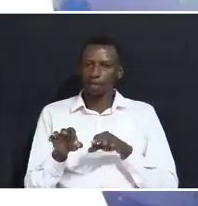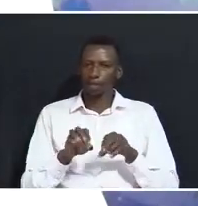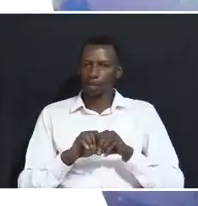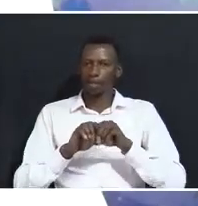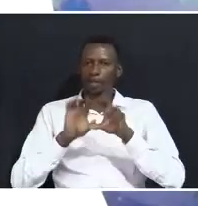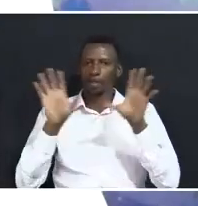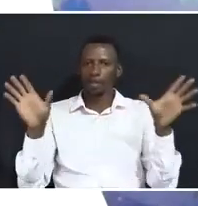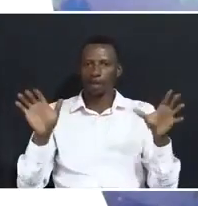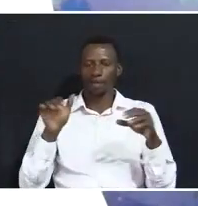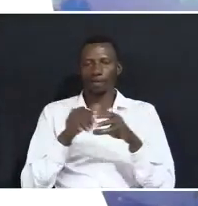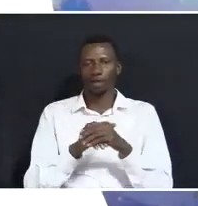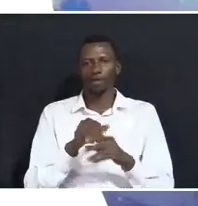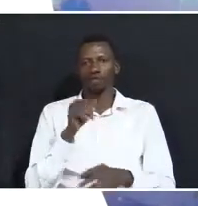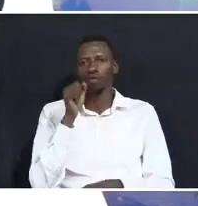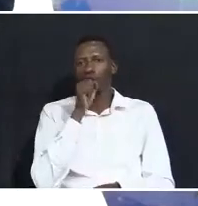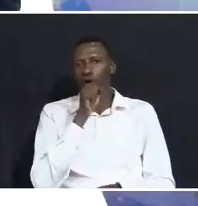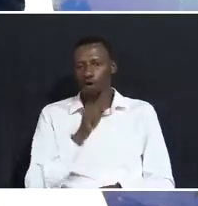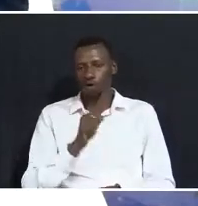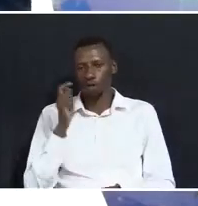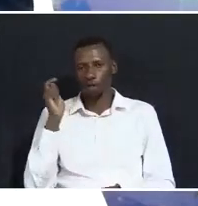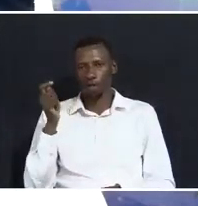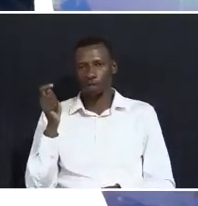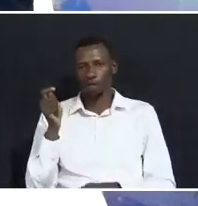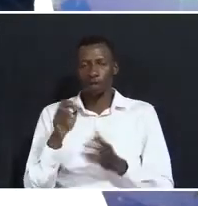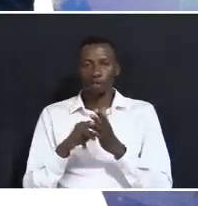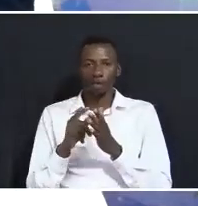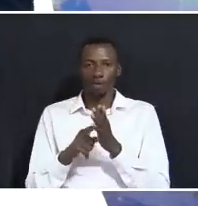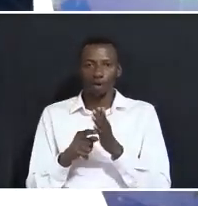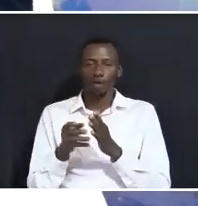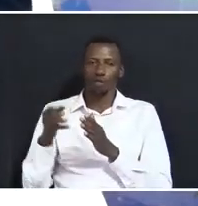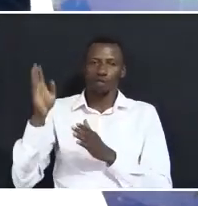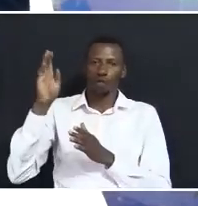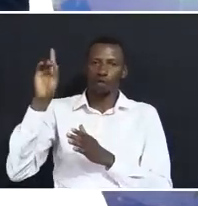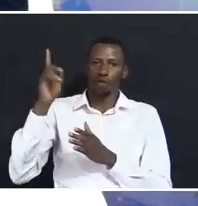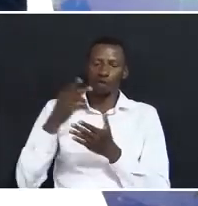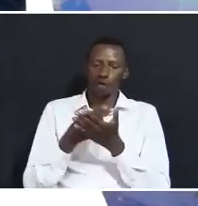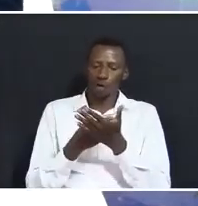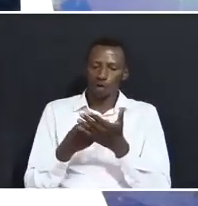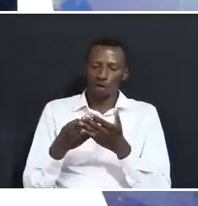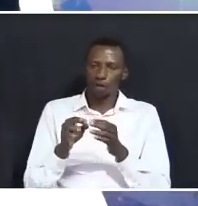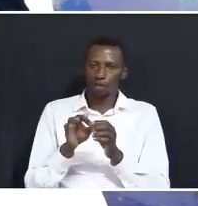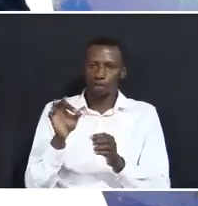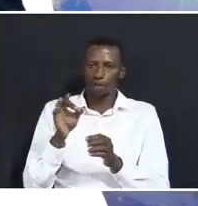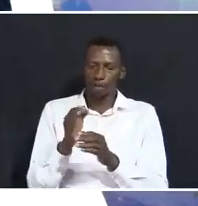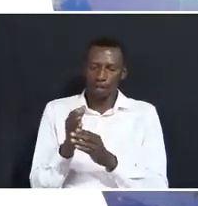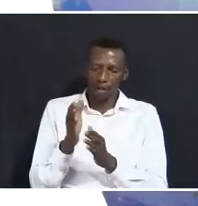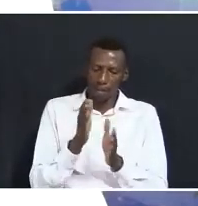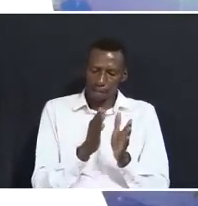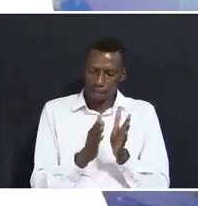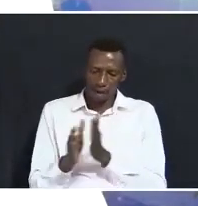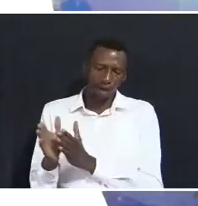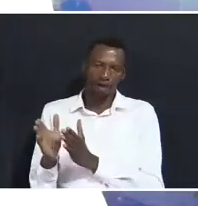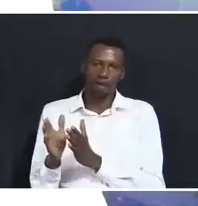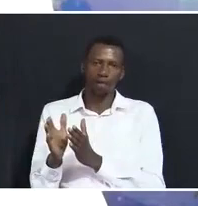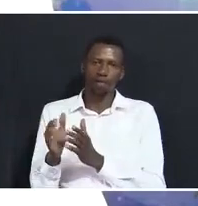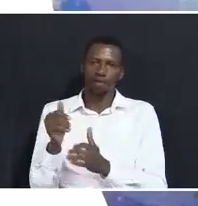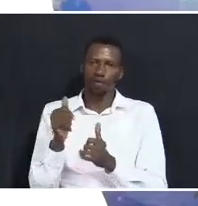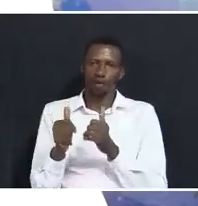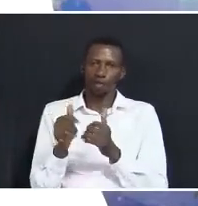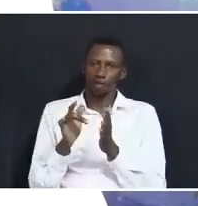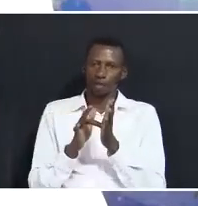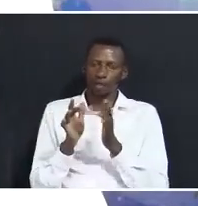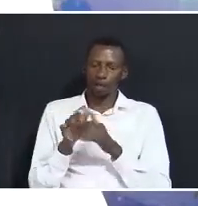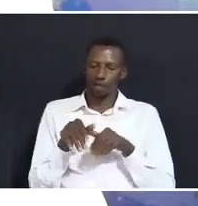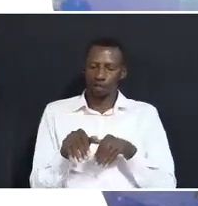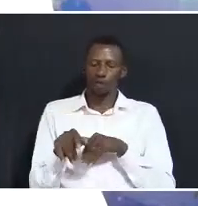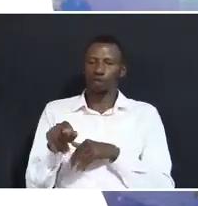Testament. In other words, there was a divine schedule on which Jesus was operating. And when that divine schedule came to